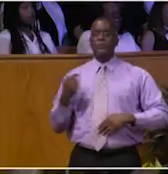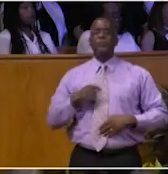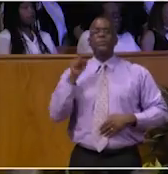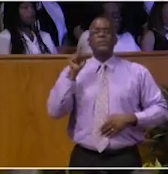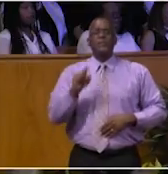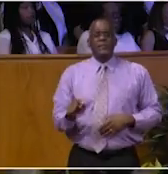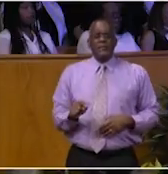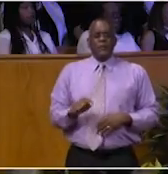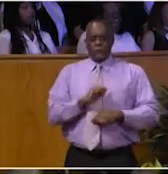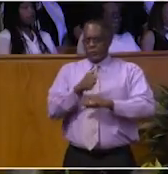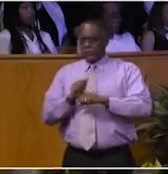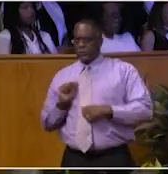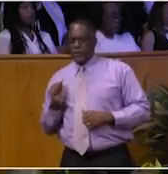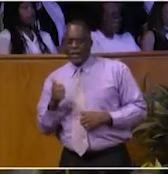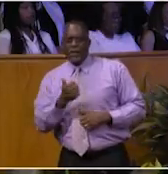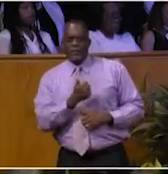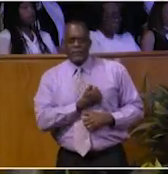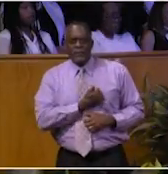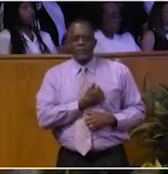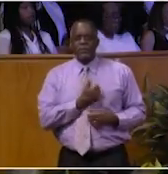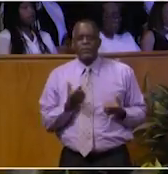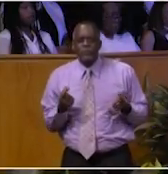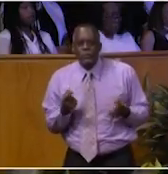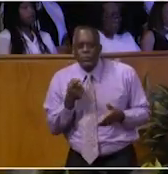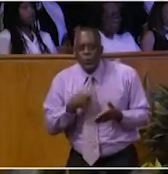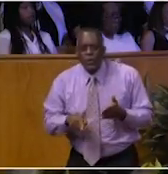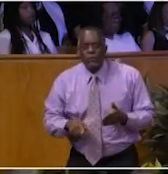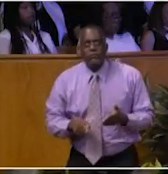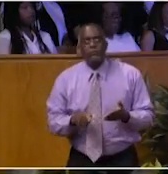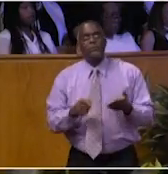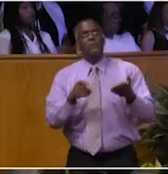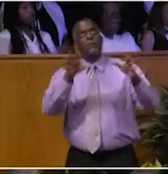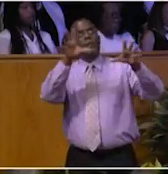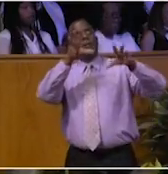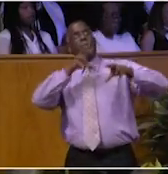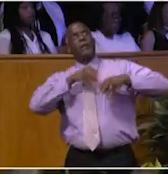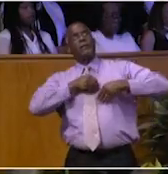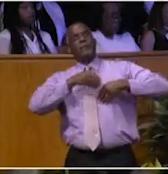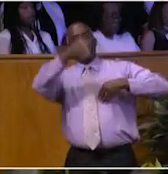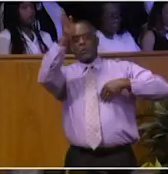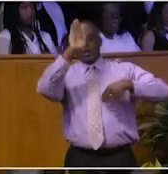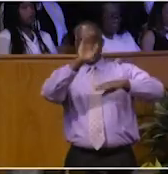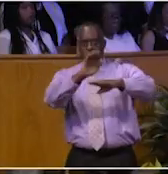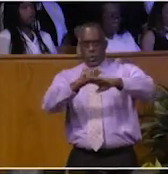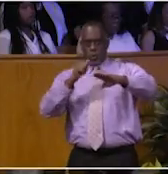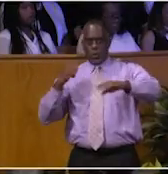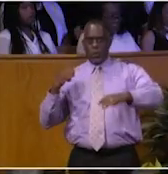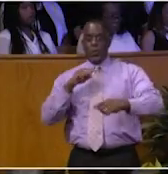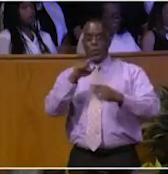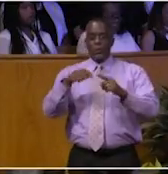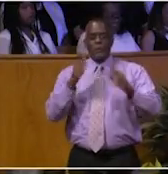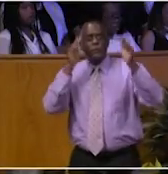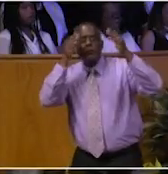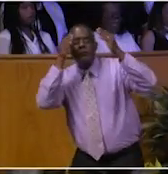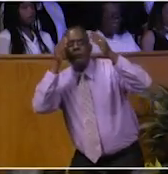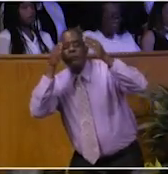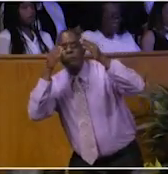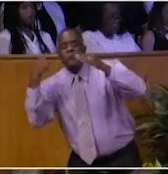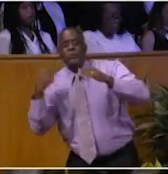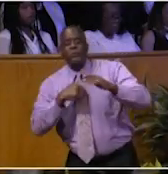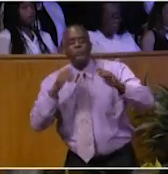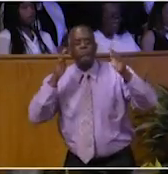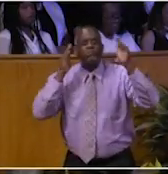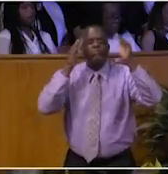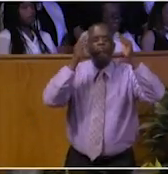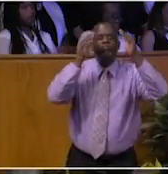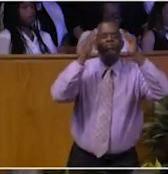in a position to heed the call. But once we heed the call, we must listen